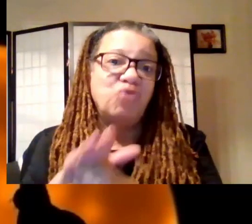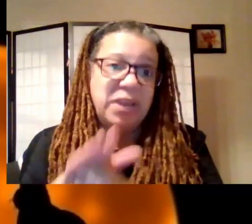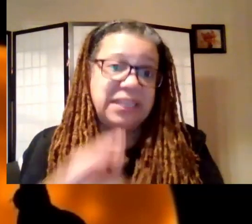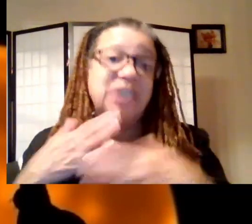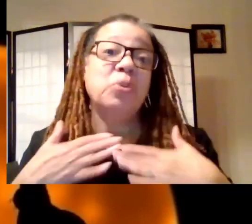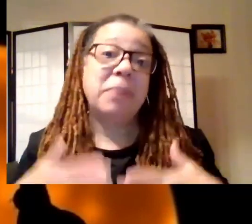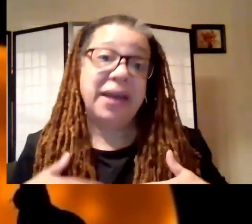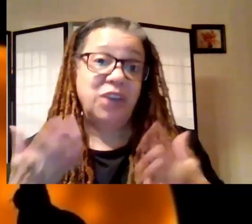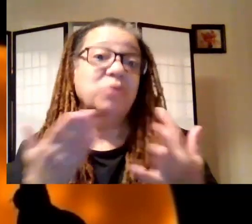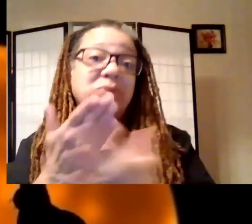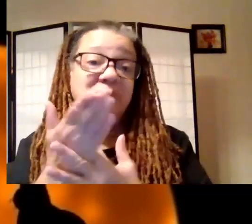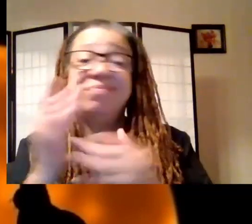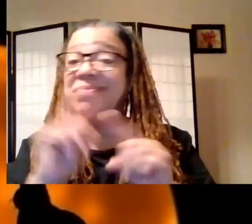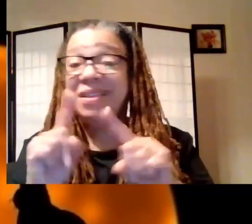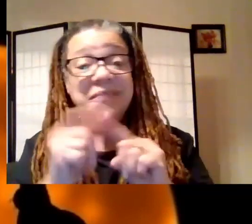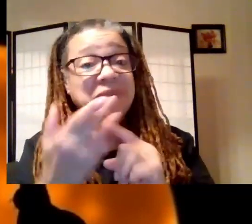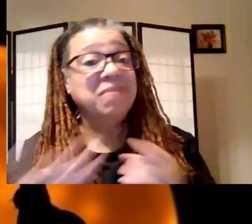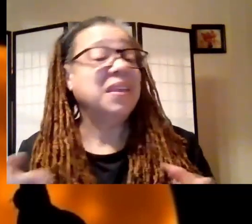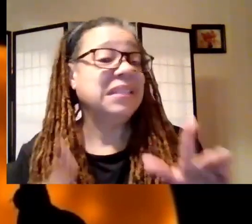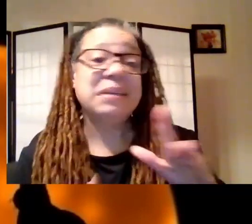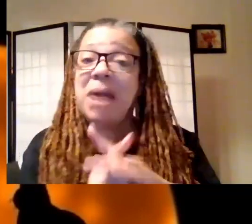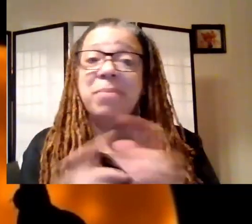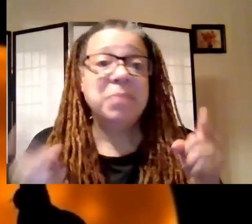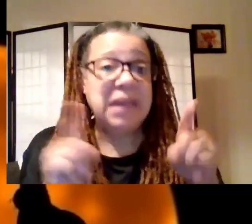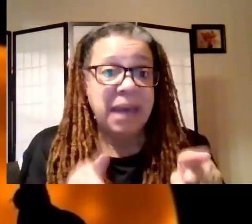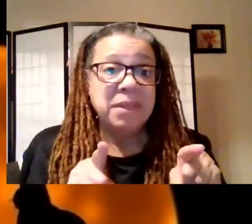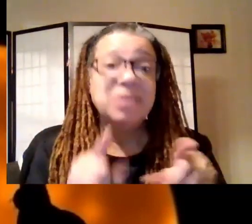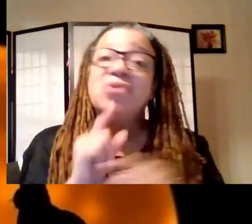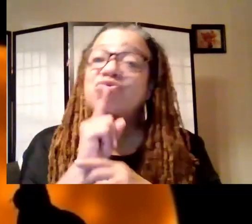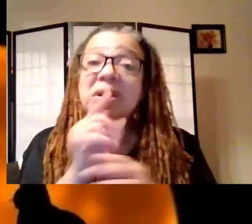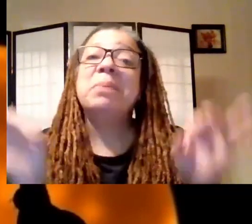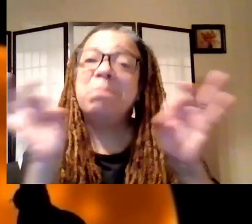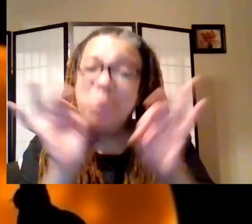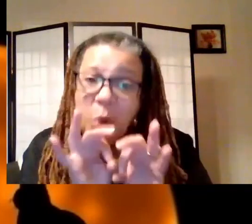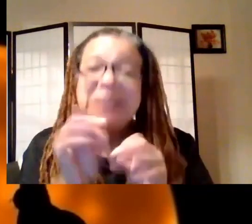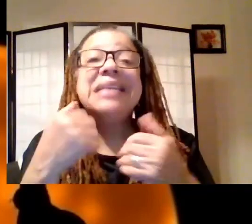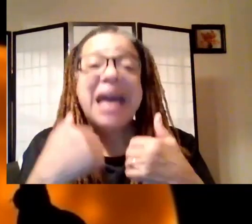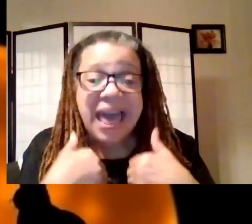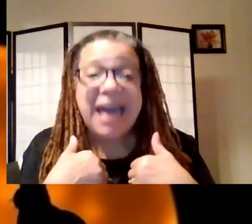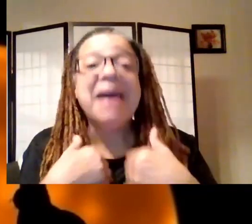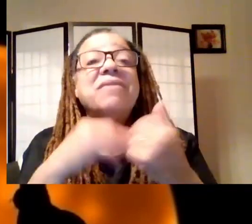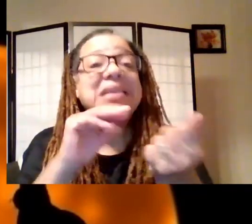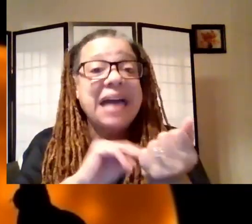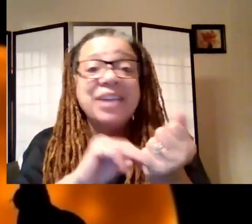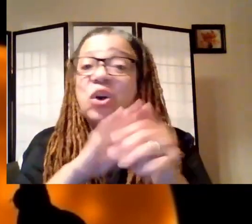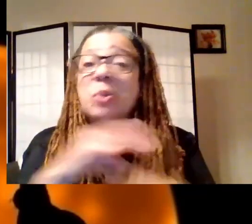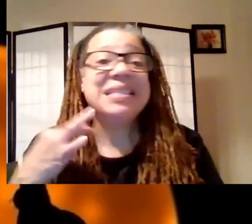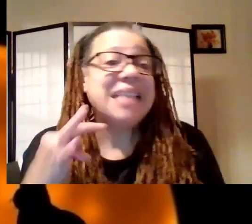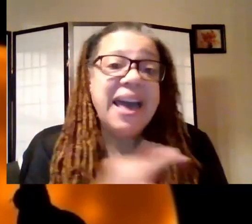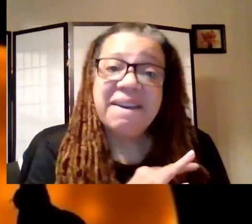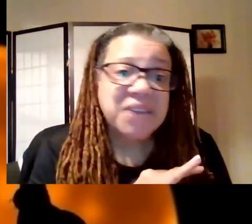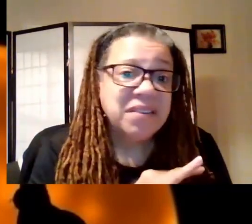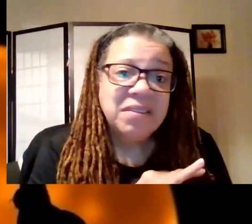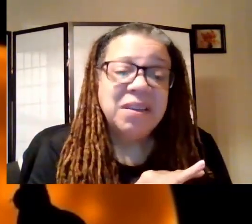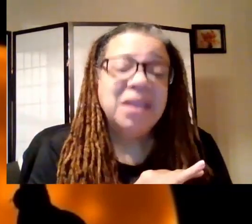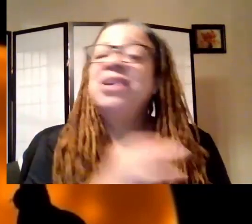So different things can happen. So it is important to have a physician on staff because you don't want somebody